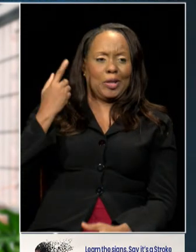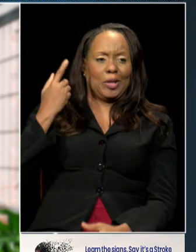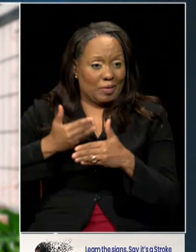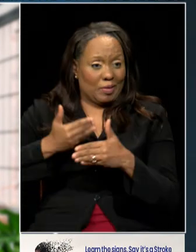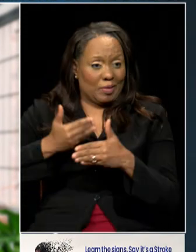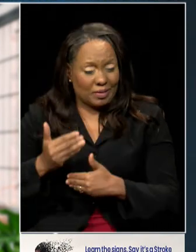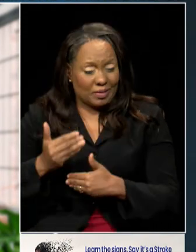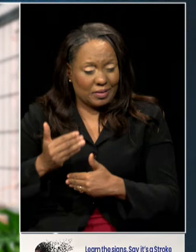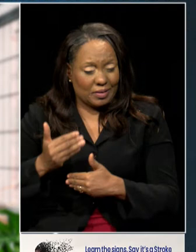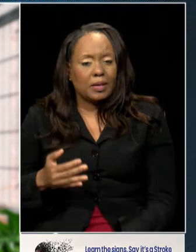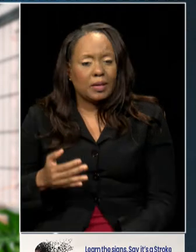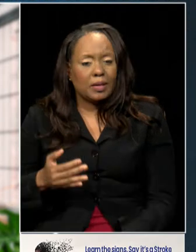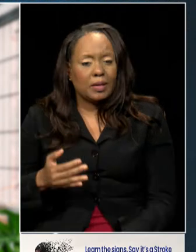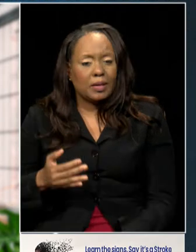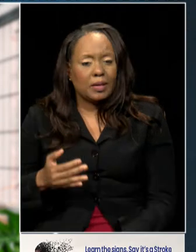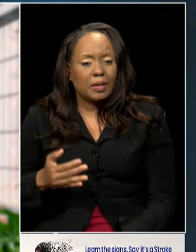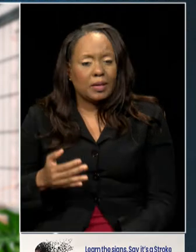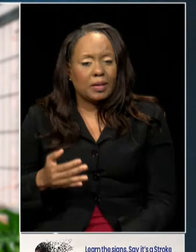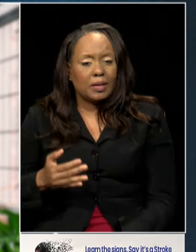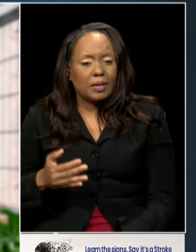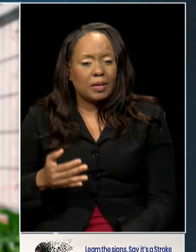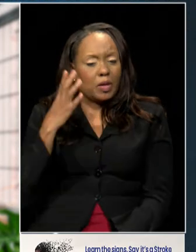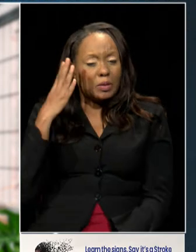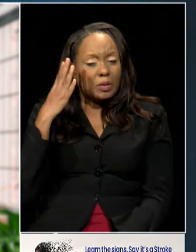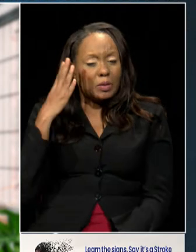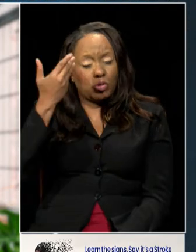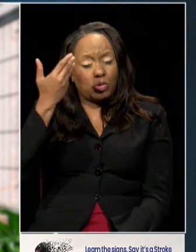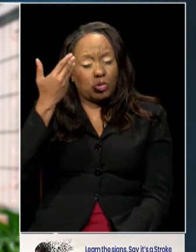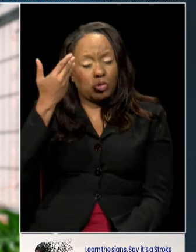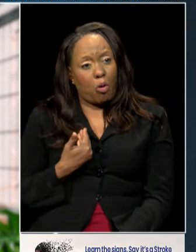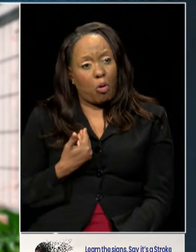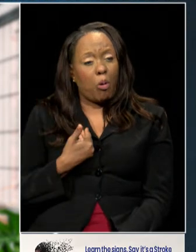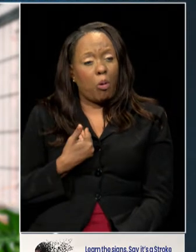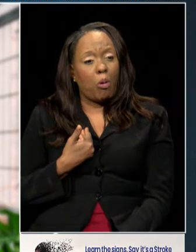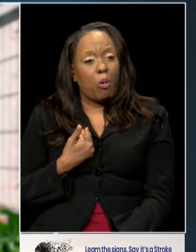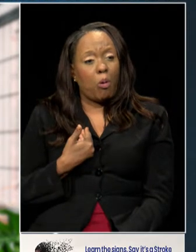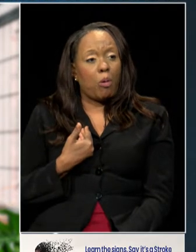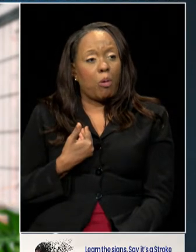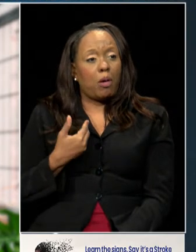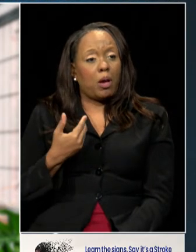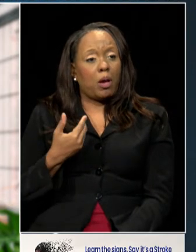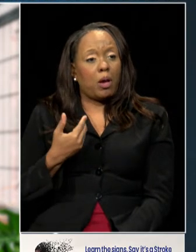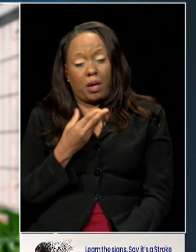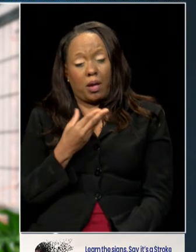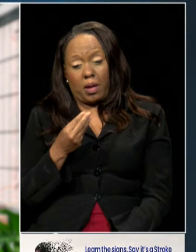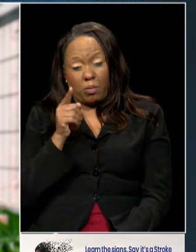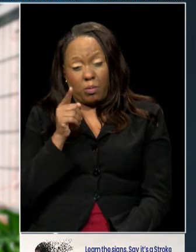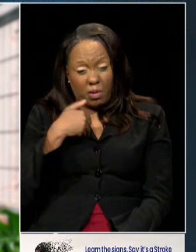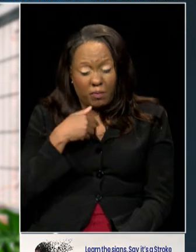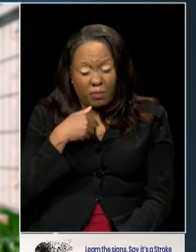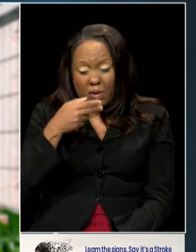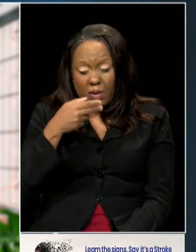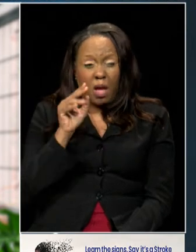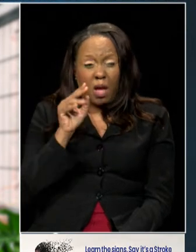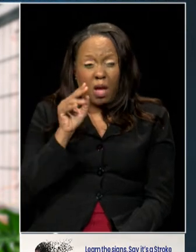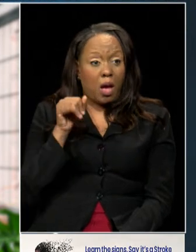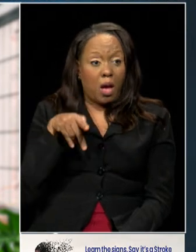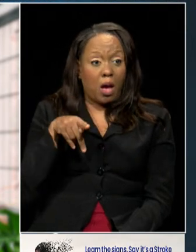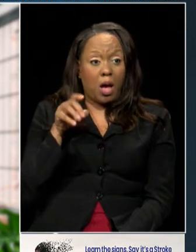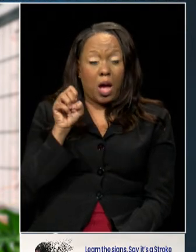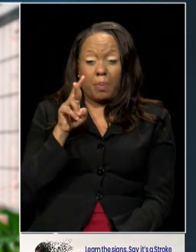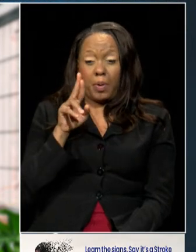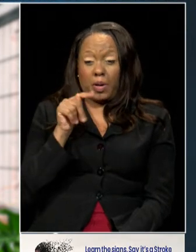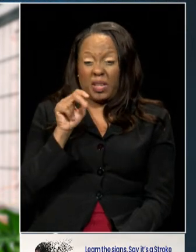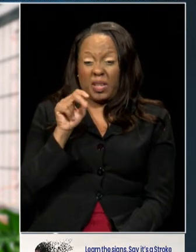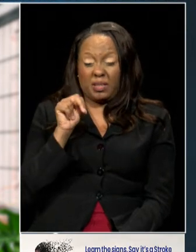someone has been affected by a stroke as a result of hypertension. And we're hearing that sometimes they don't even have the